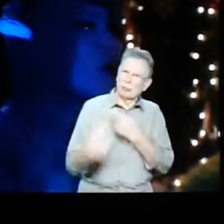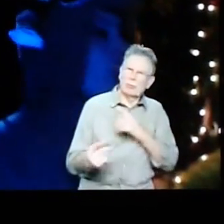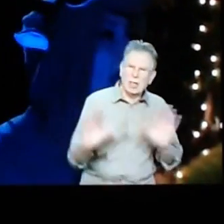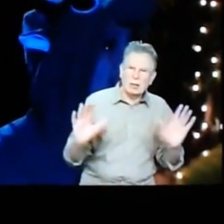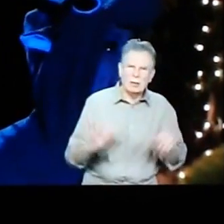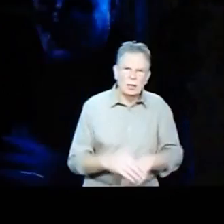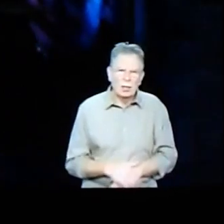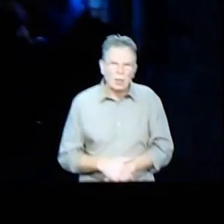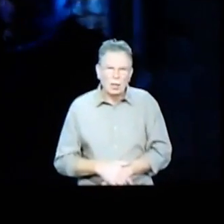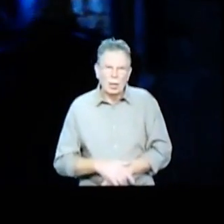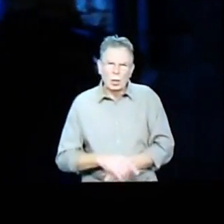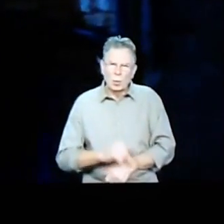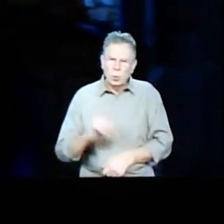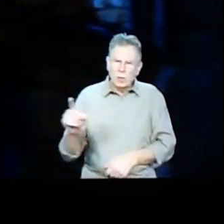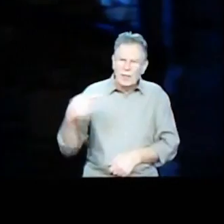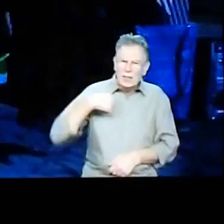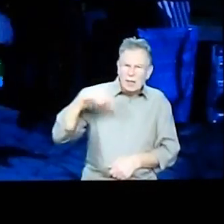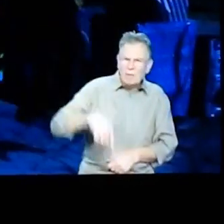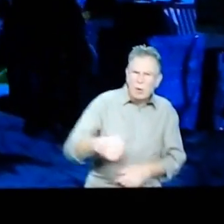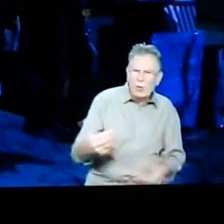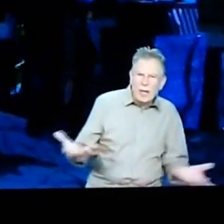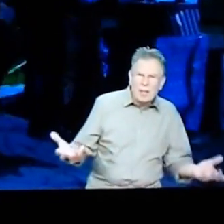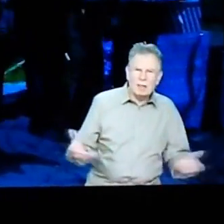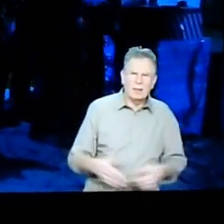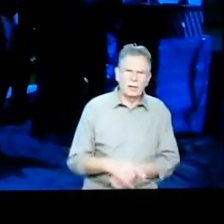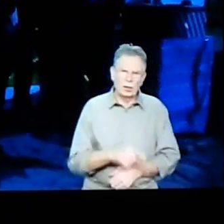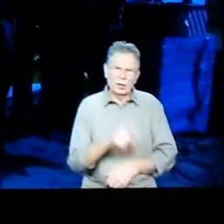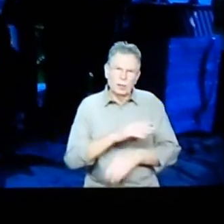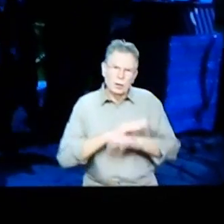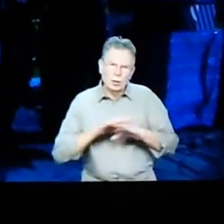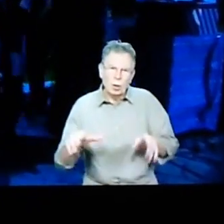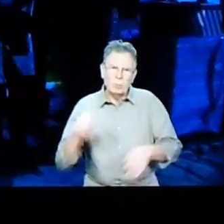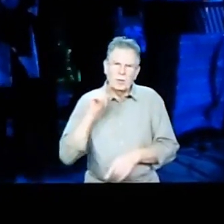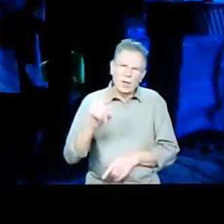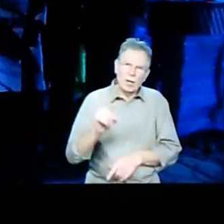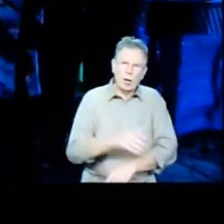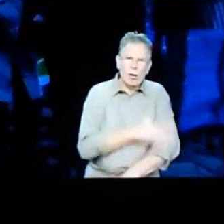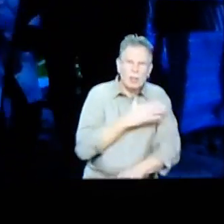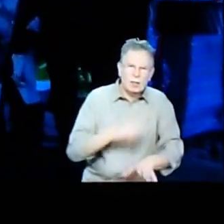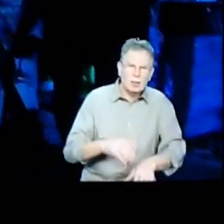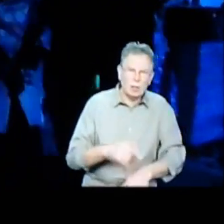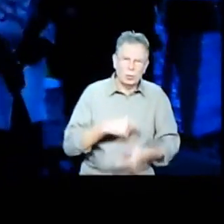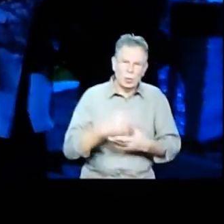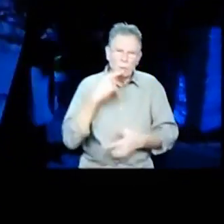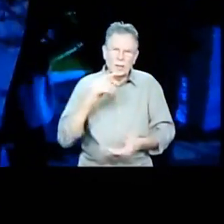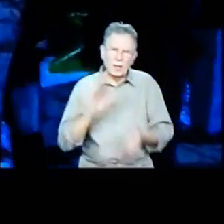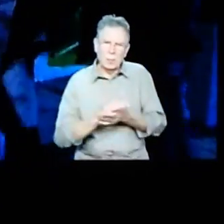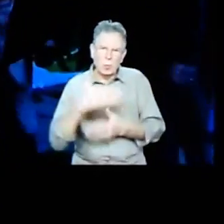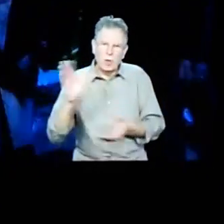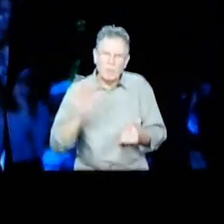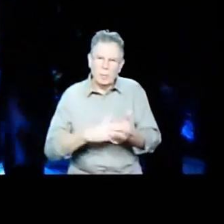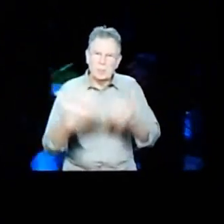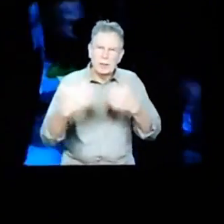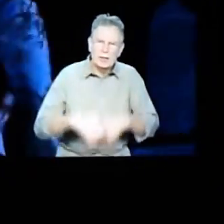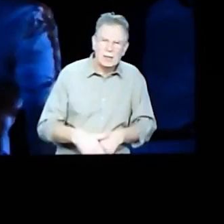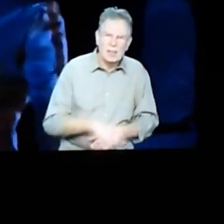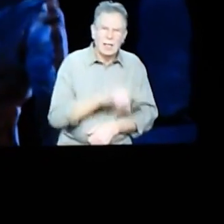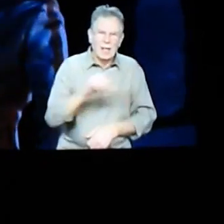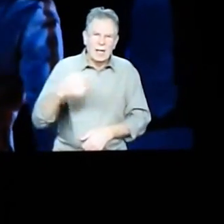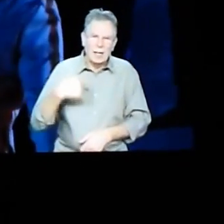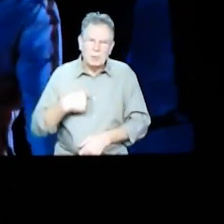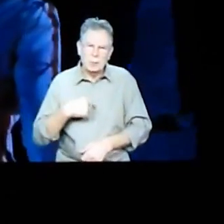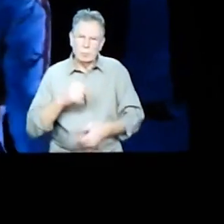here for then? She will not be here any longer. I told you to keep away from that change. She wouldn't even let me put my lights on first. She's a menace.